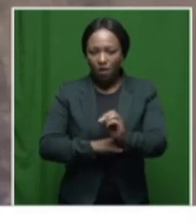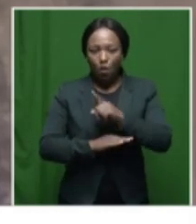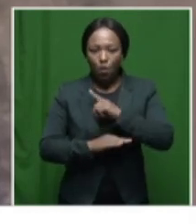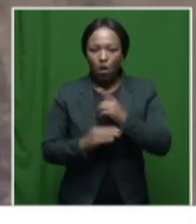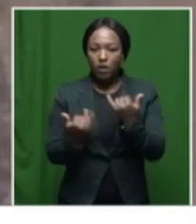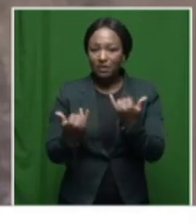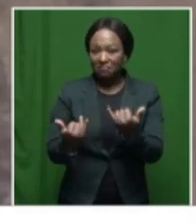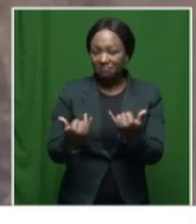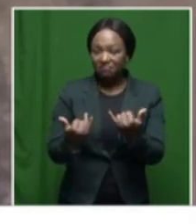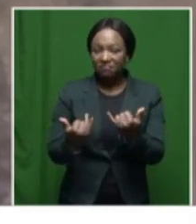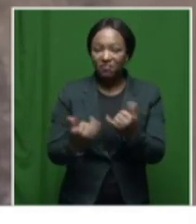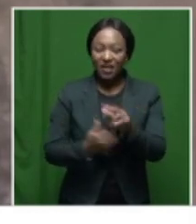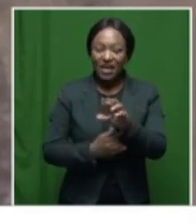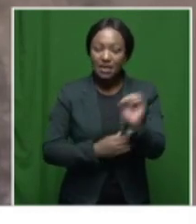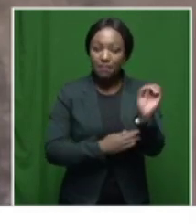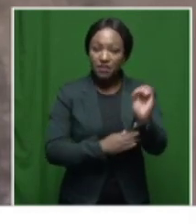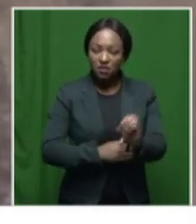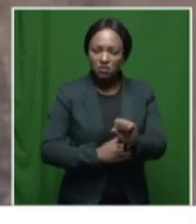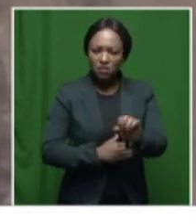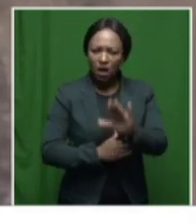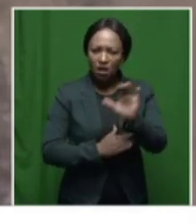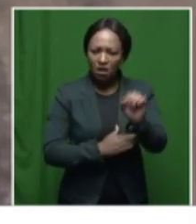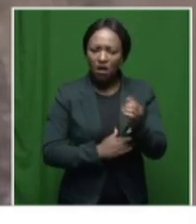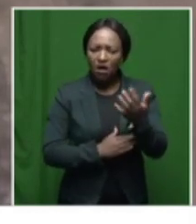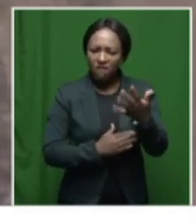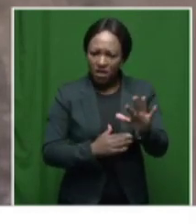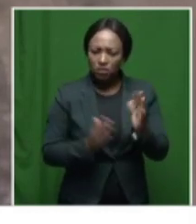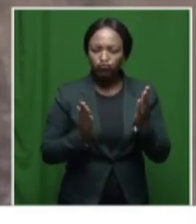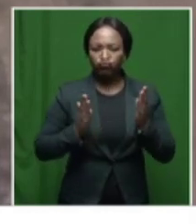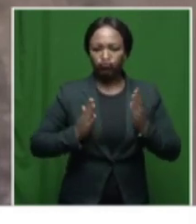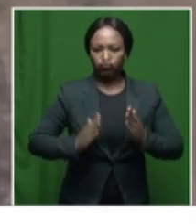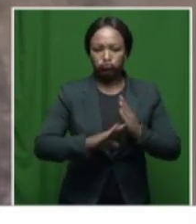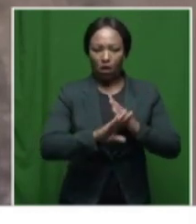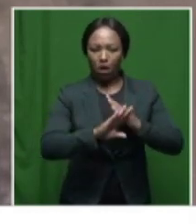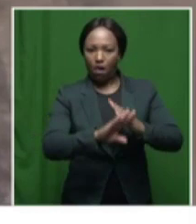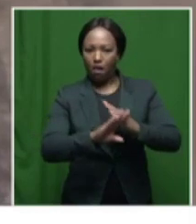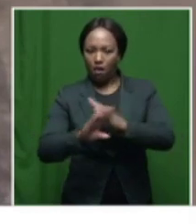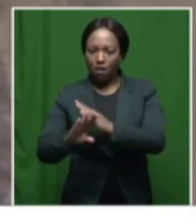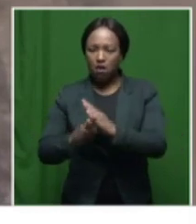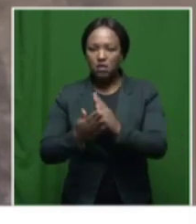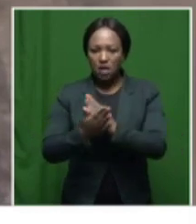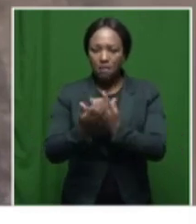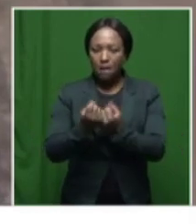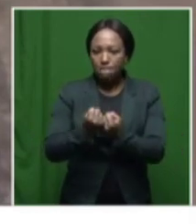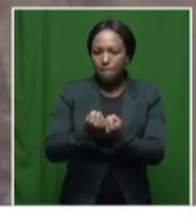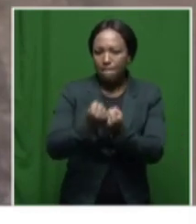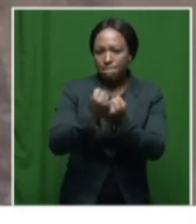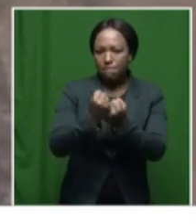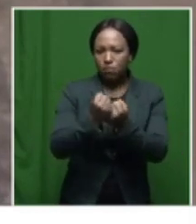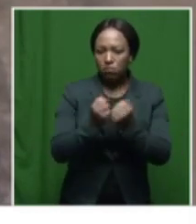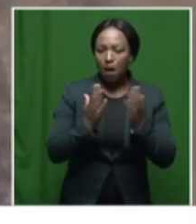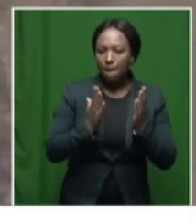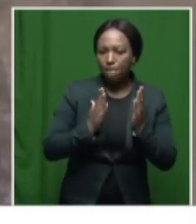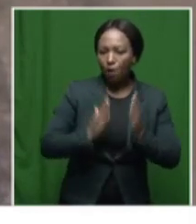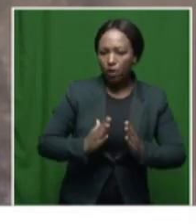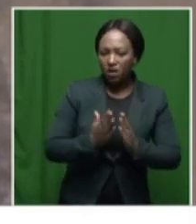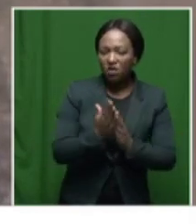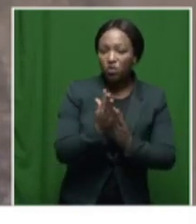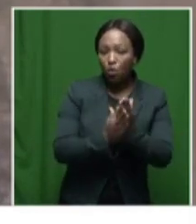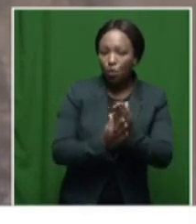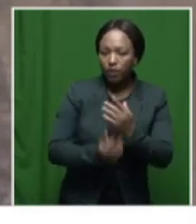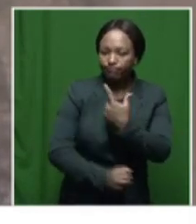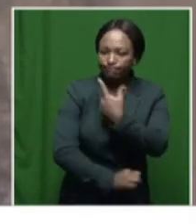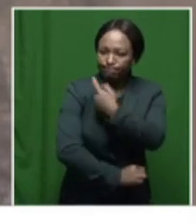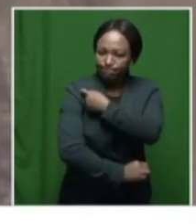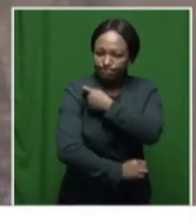as 80% of South Africans have some acquired immunity and many have boosted that immunity via vaccine, we say that even